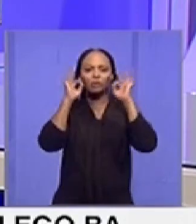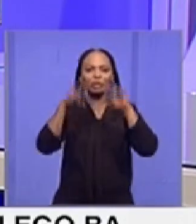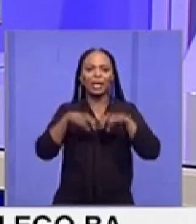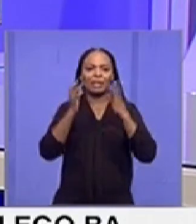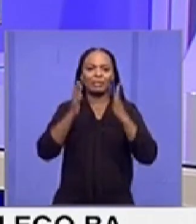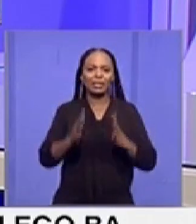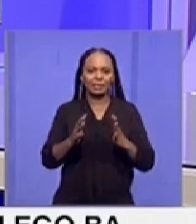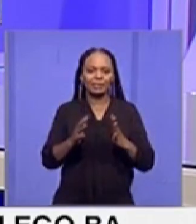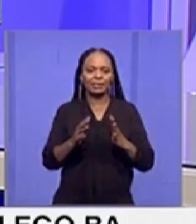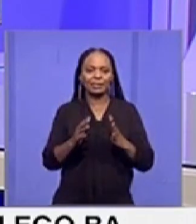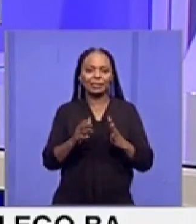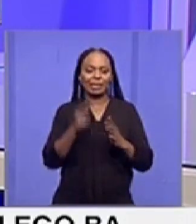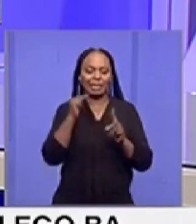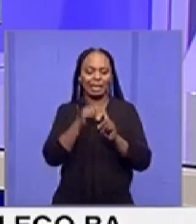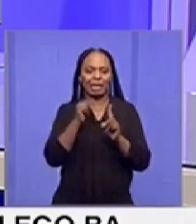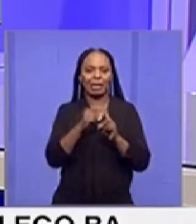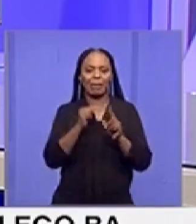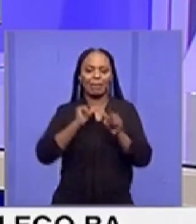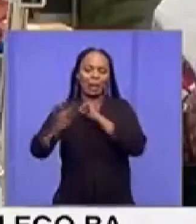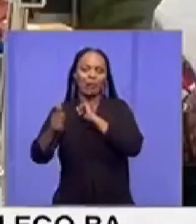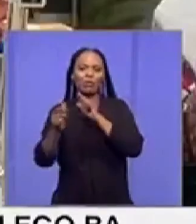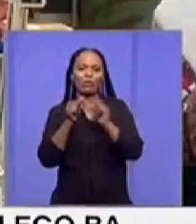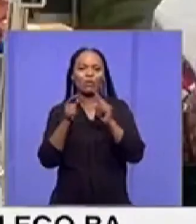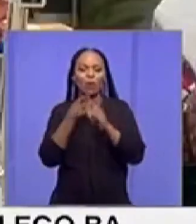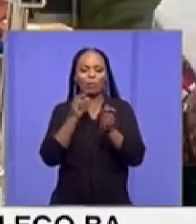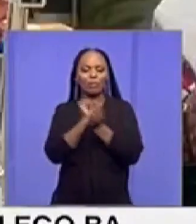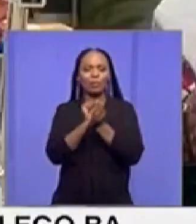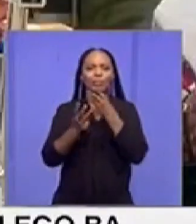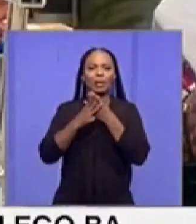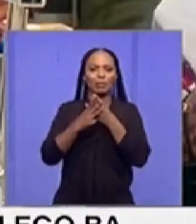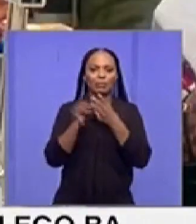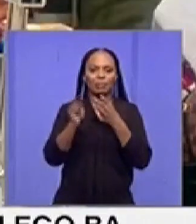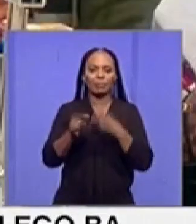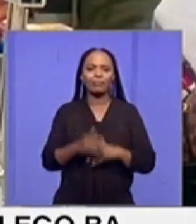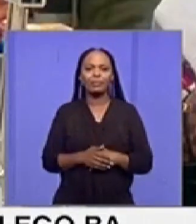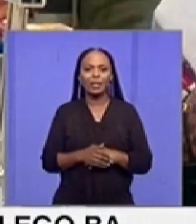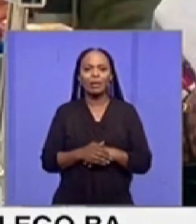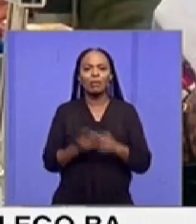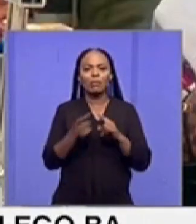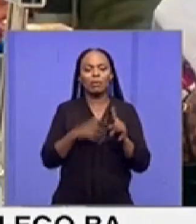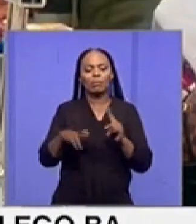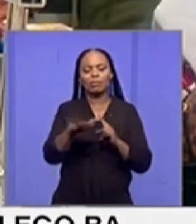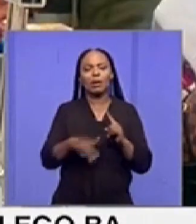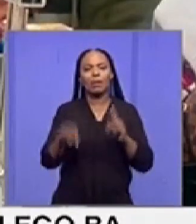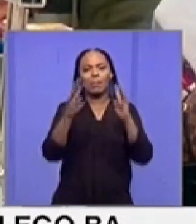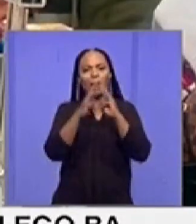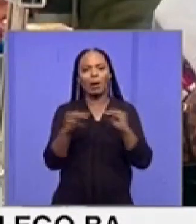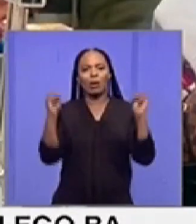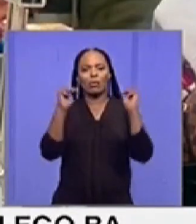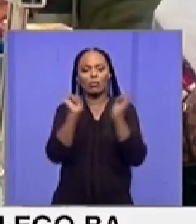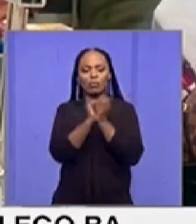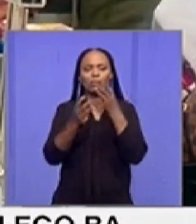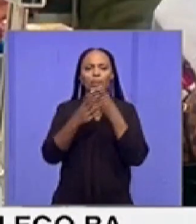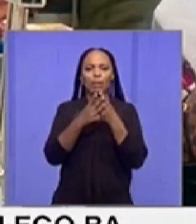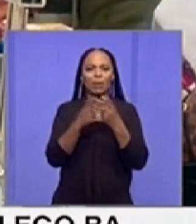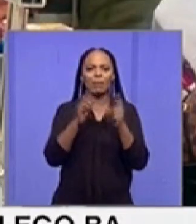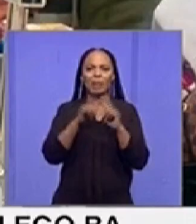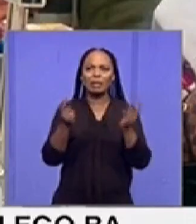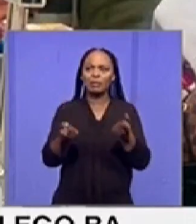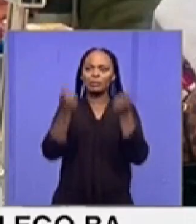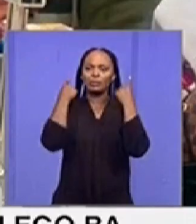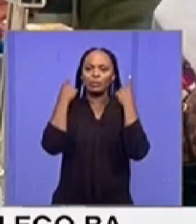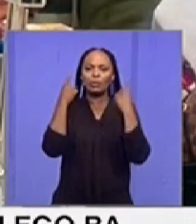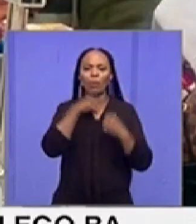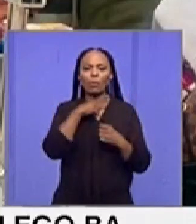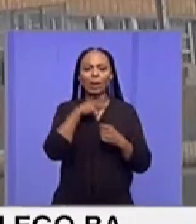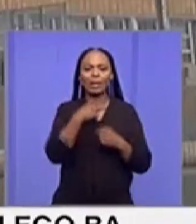rapist. BAESTER yo e le sekatawane le mmolai o ngwegile kgolegong ya Mangaung ka ditsela tše di sa kwešišagalego